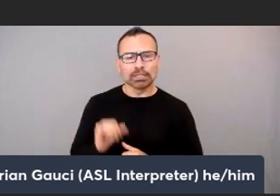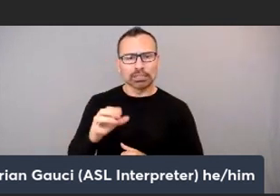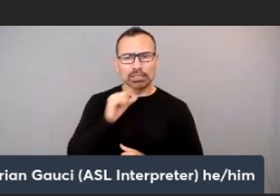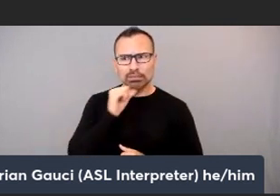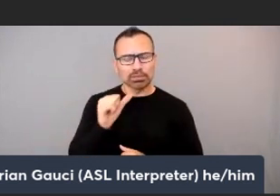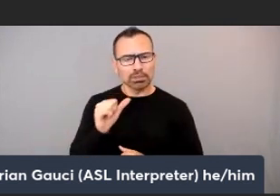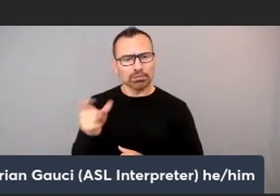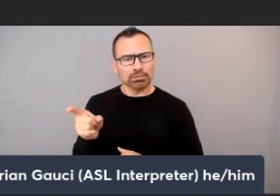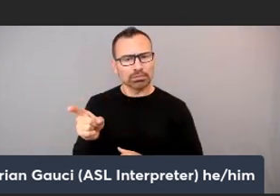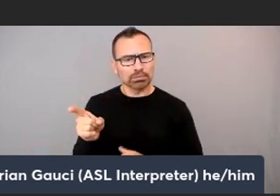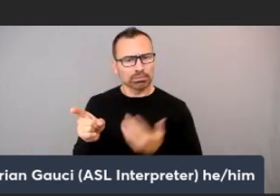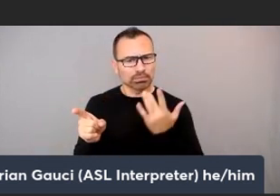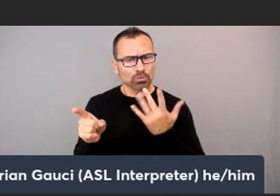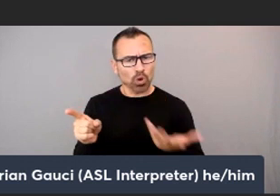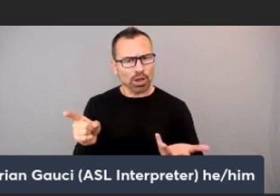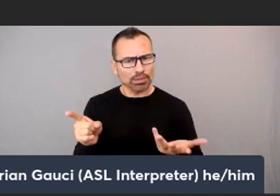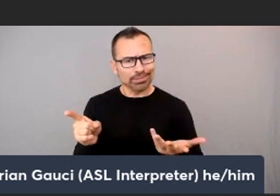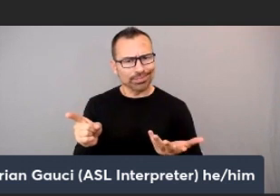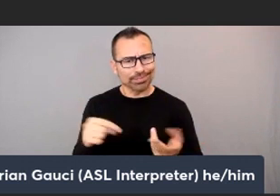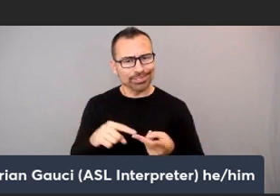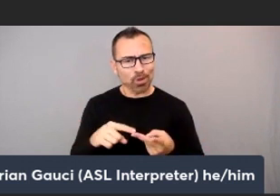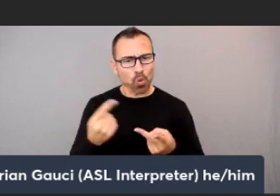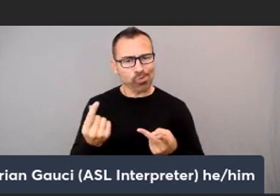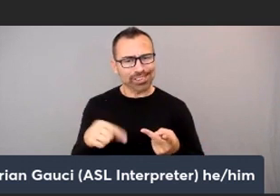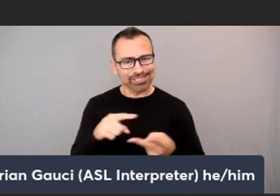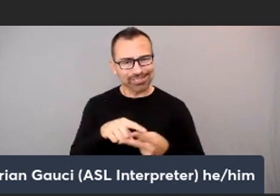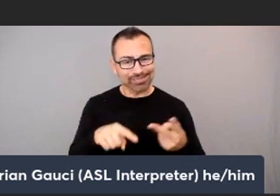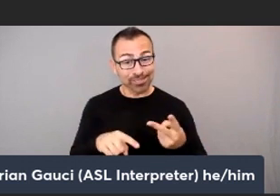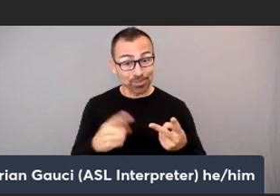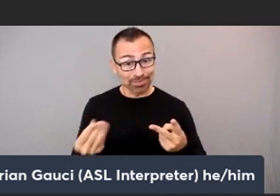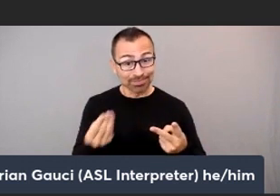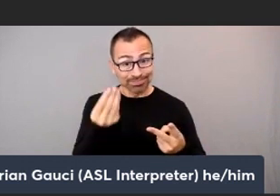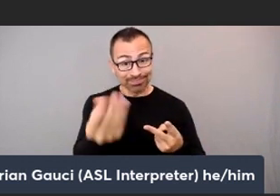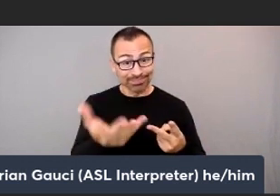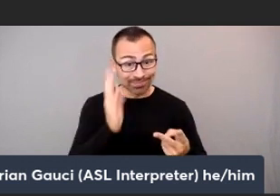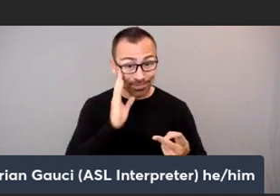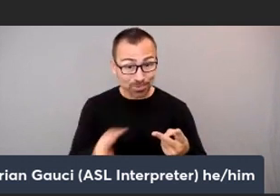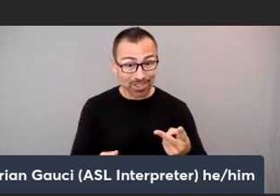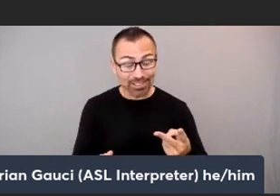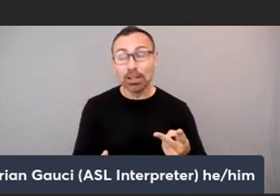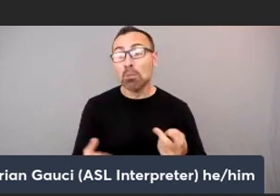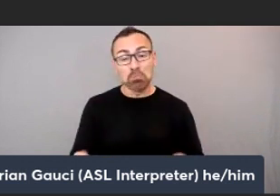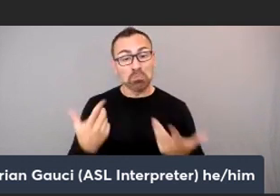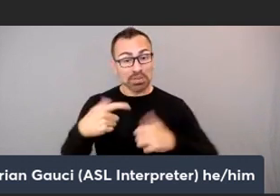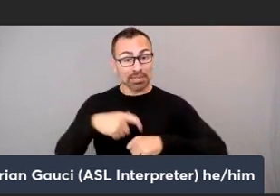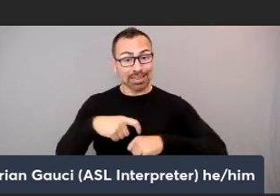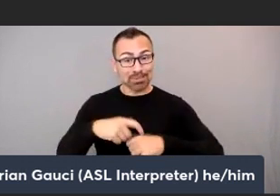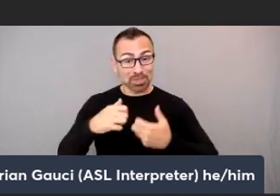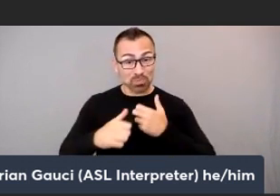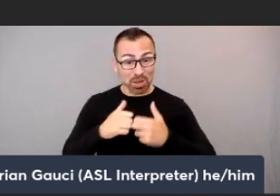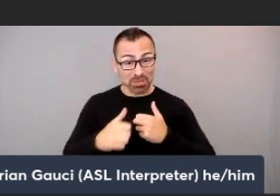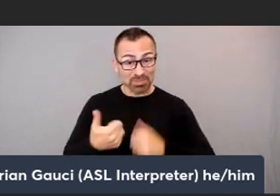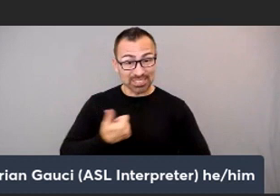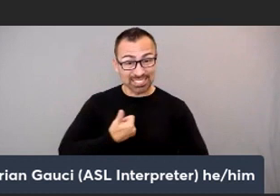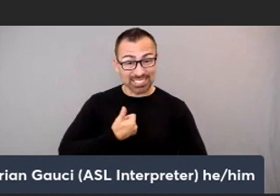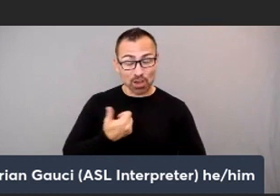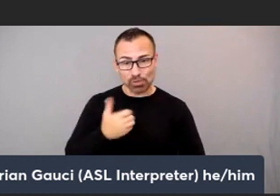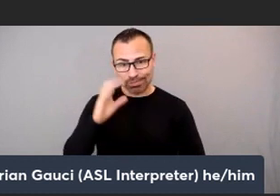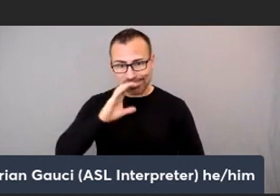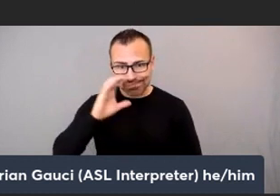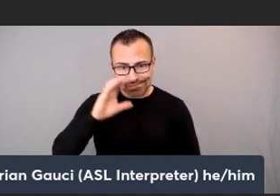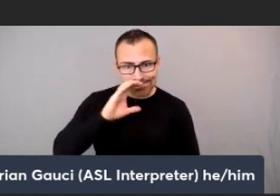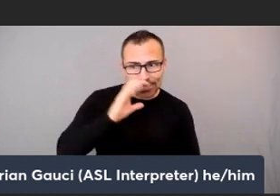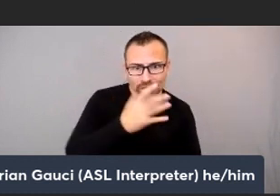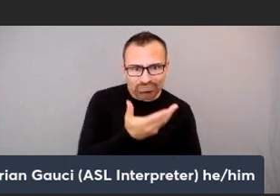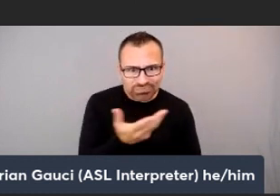And what do I do about it? And that's actually, it can be a little bit of a challenging problem to figure out exactly what's wrong, where, and what to do